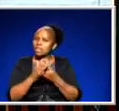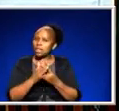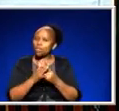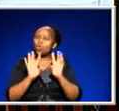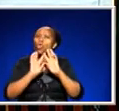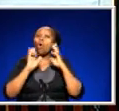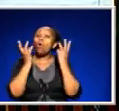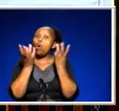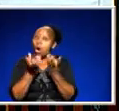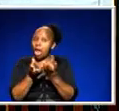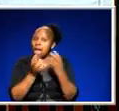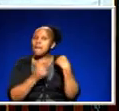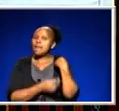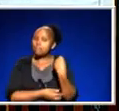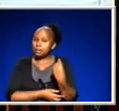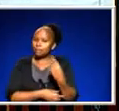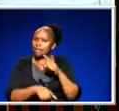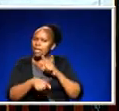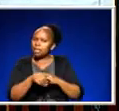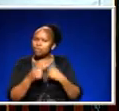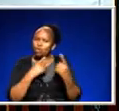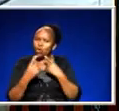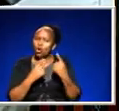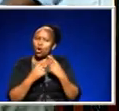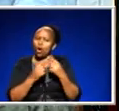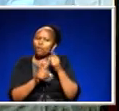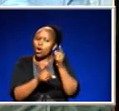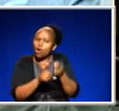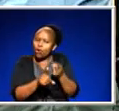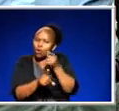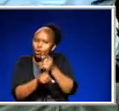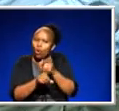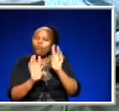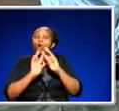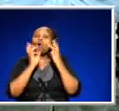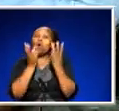the whole number. When we talk about rounding off of whole numbers,